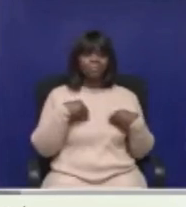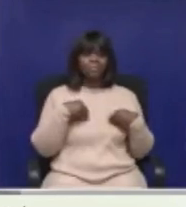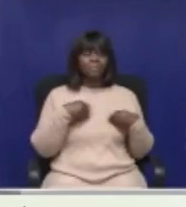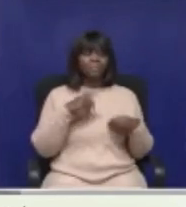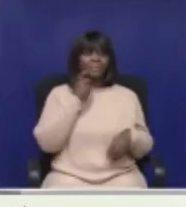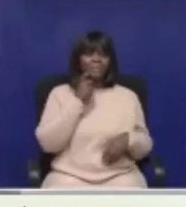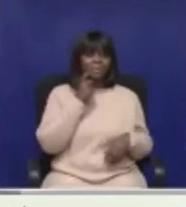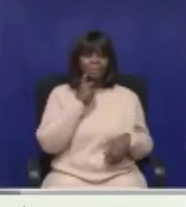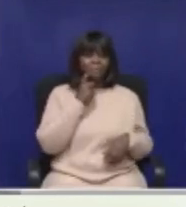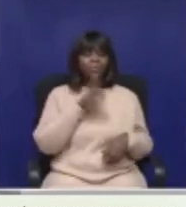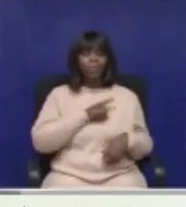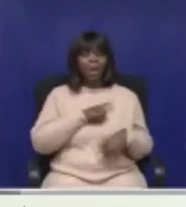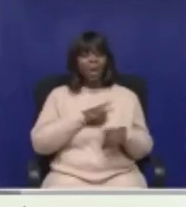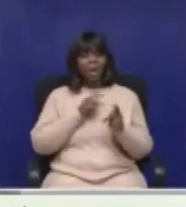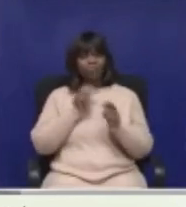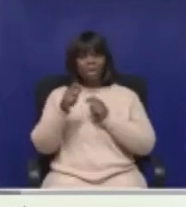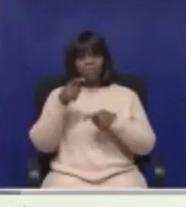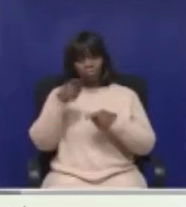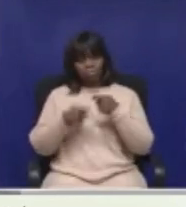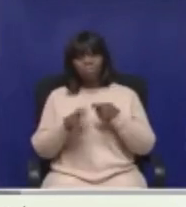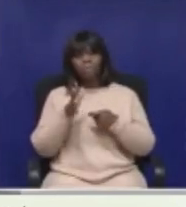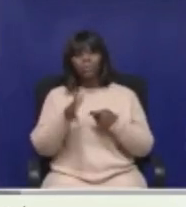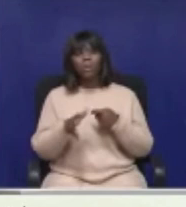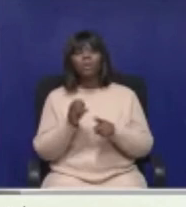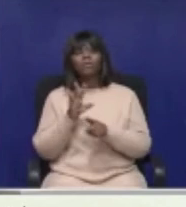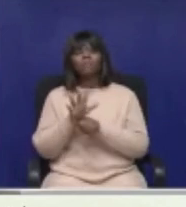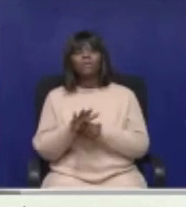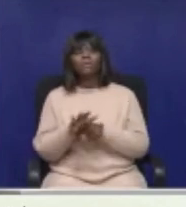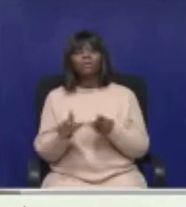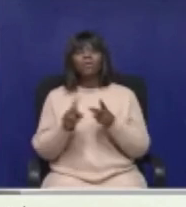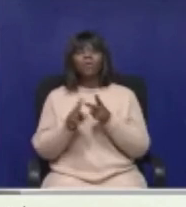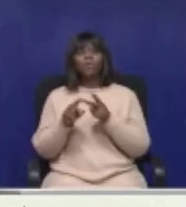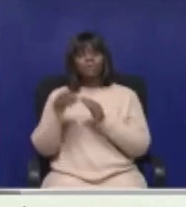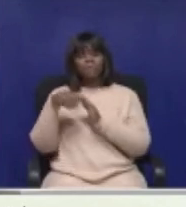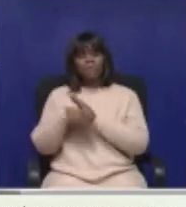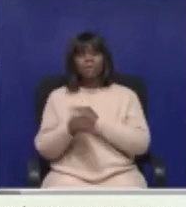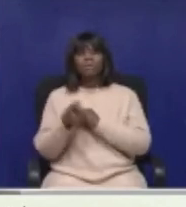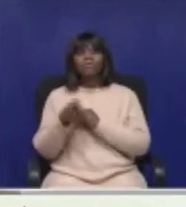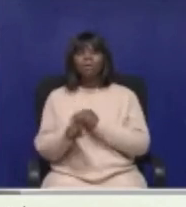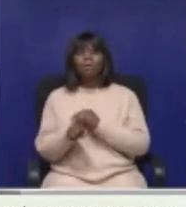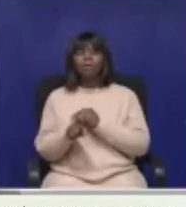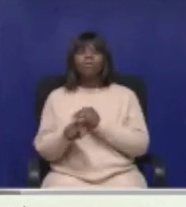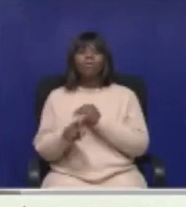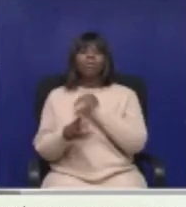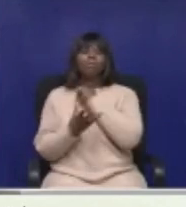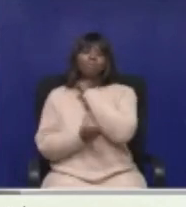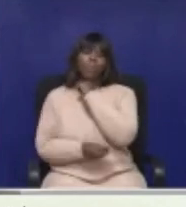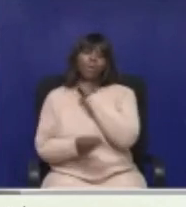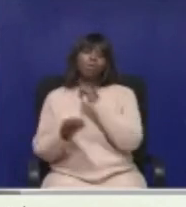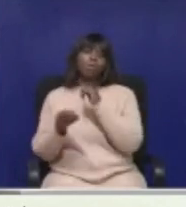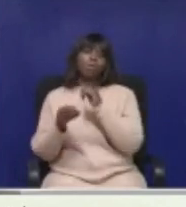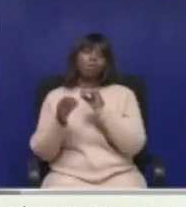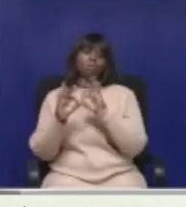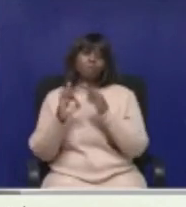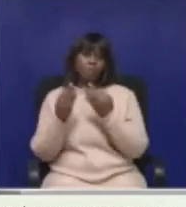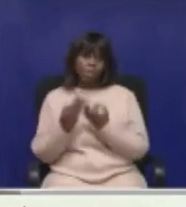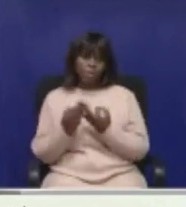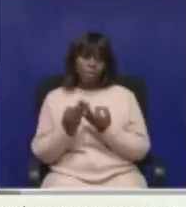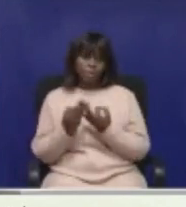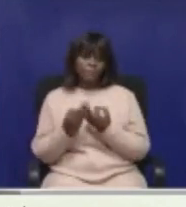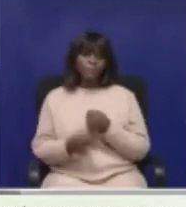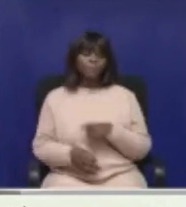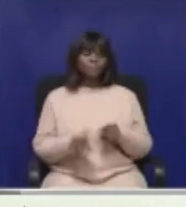have on transport costs and inflation, particularly for low-income households, but it was obviously